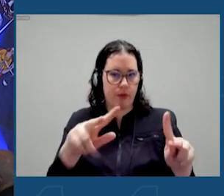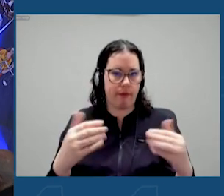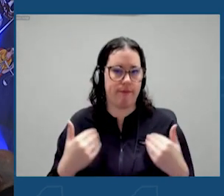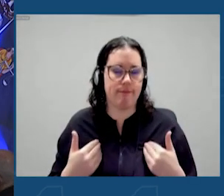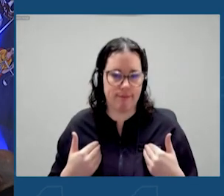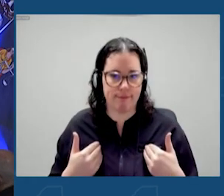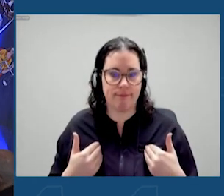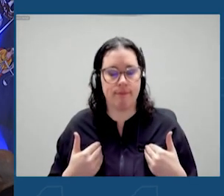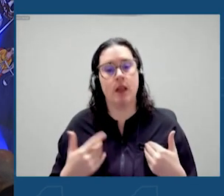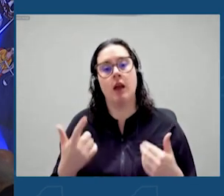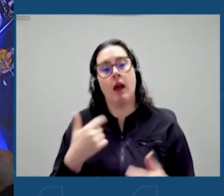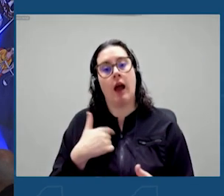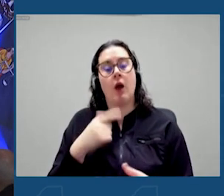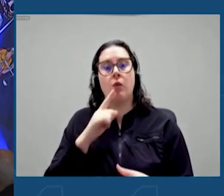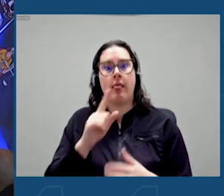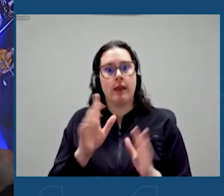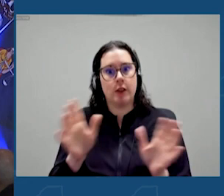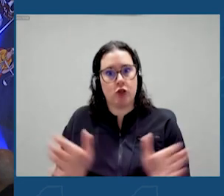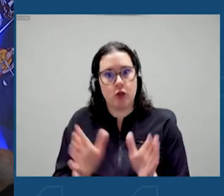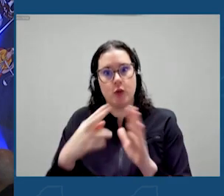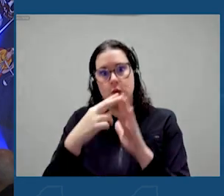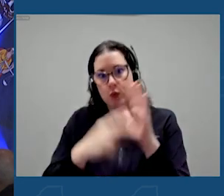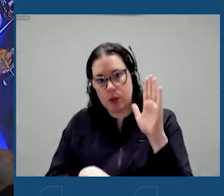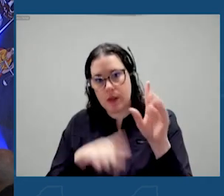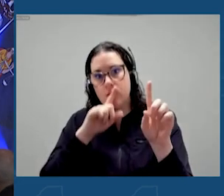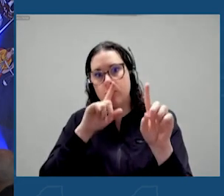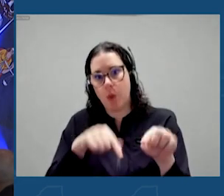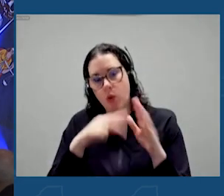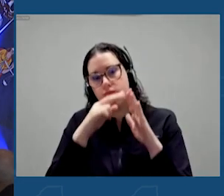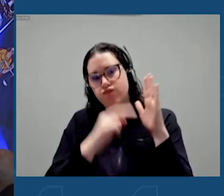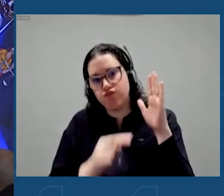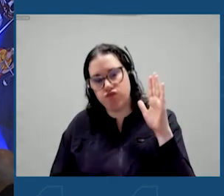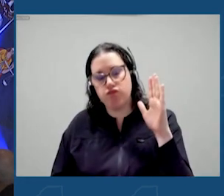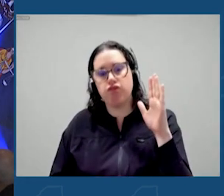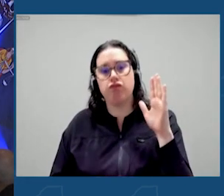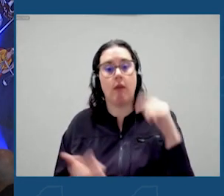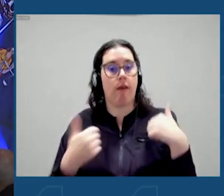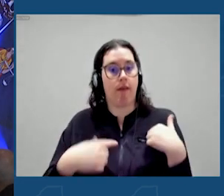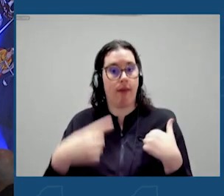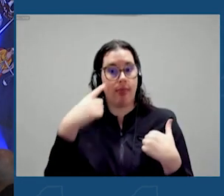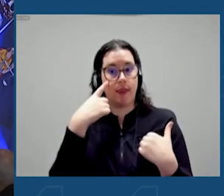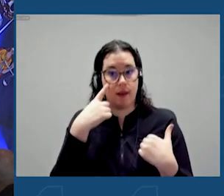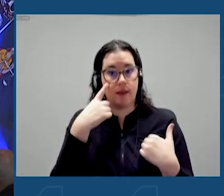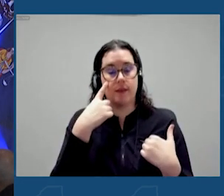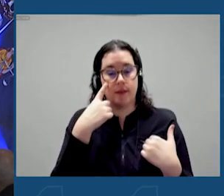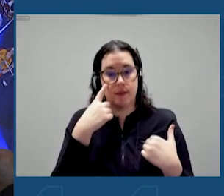you to read the report. I think it is